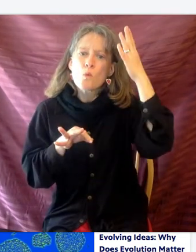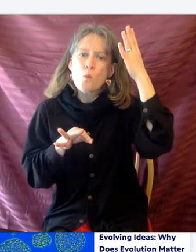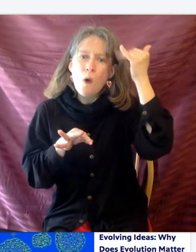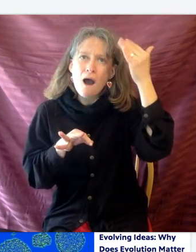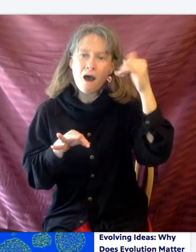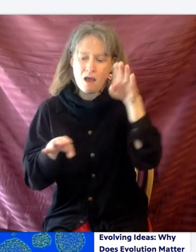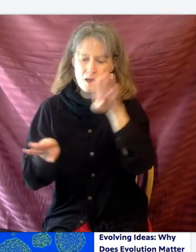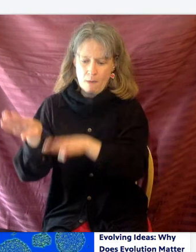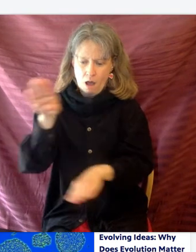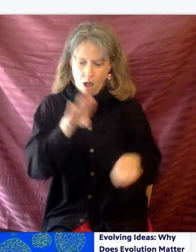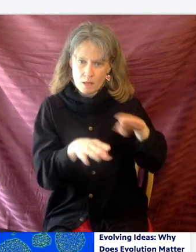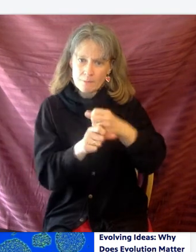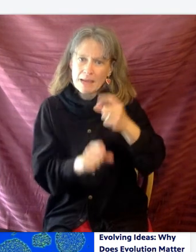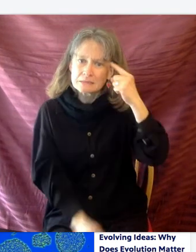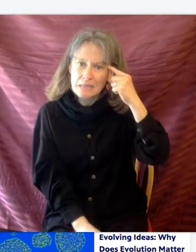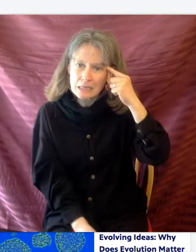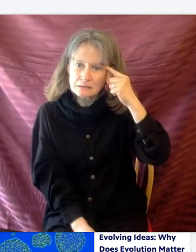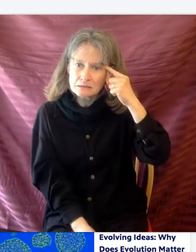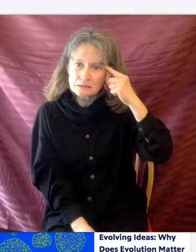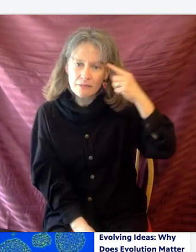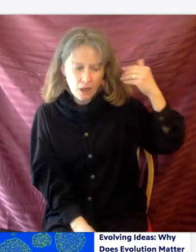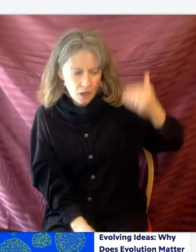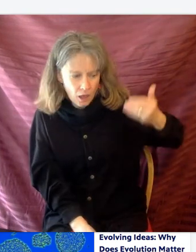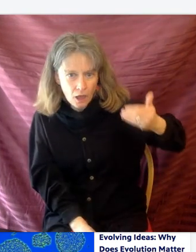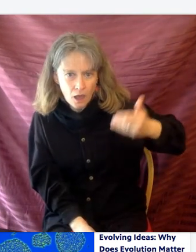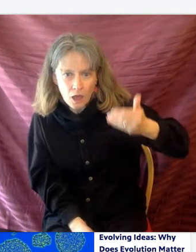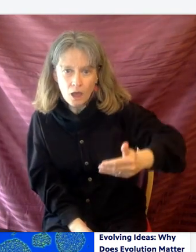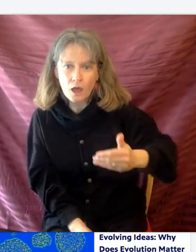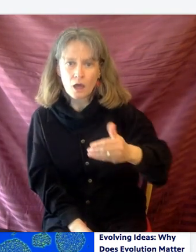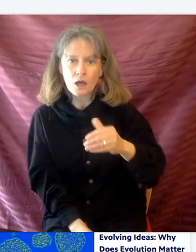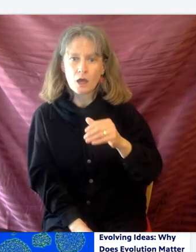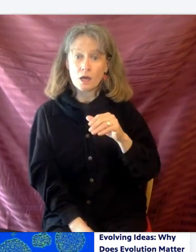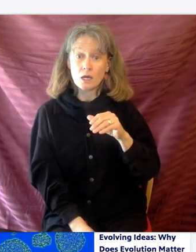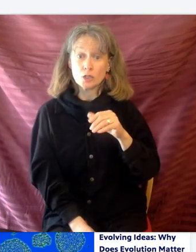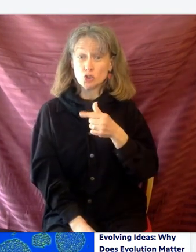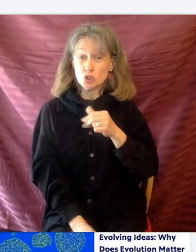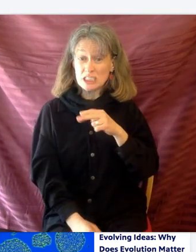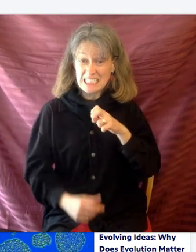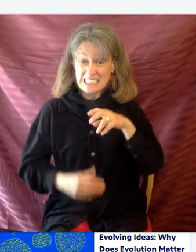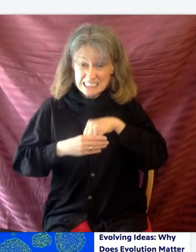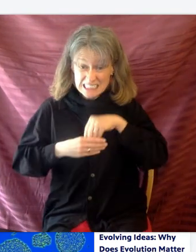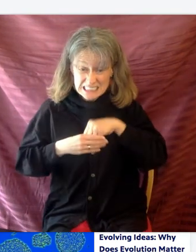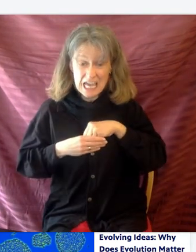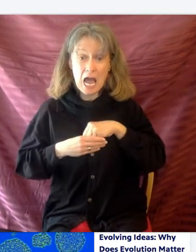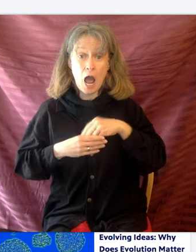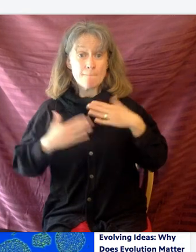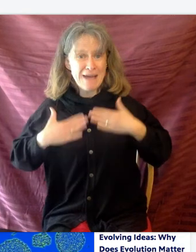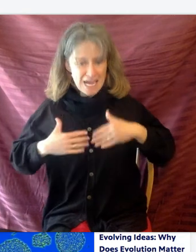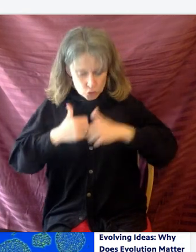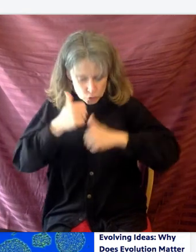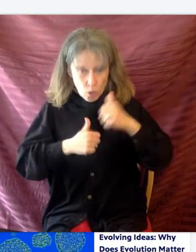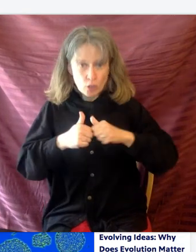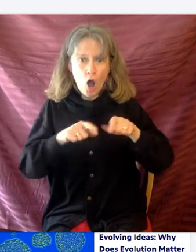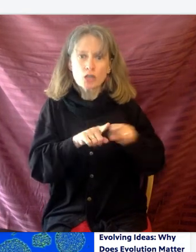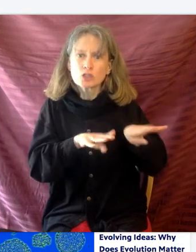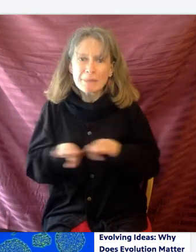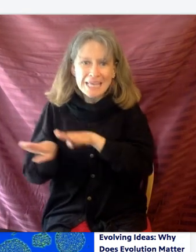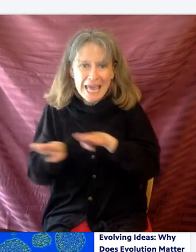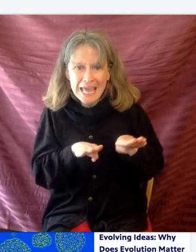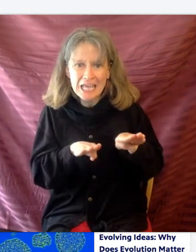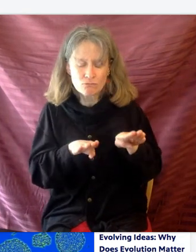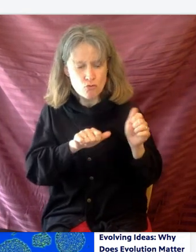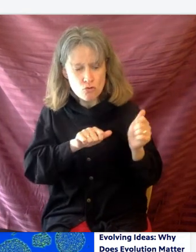sense. The sequences of our genes, the structures of our body, and even our instincts in terms of behavior all make sense